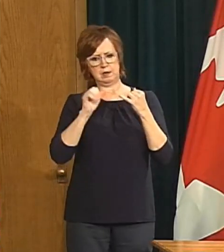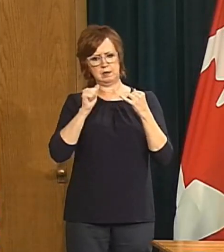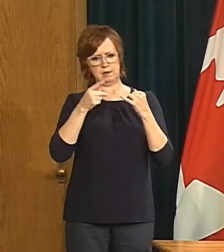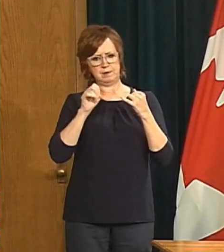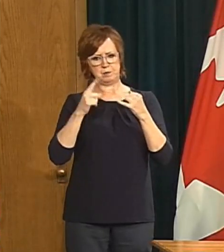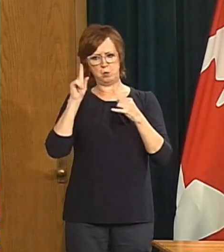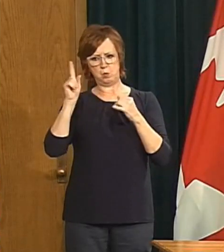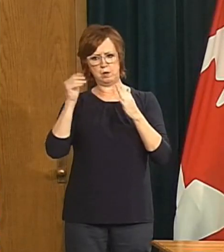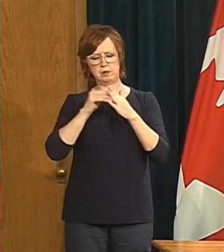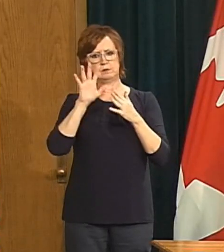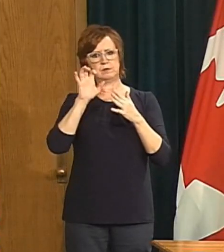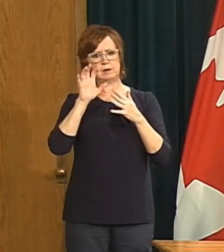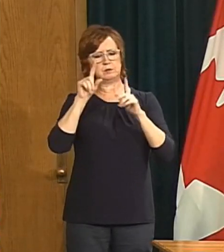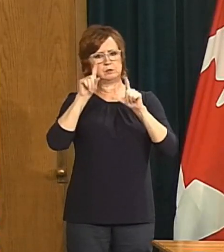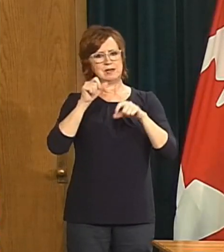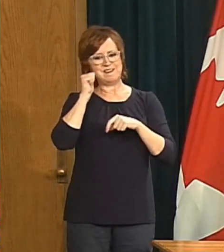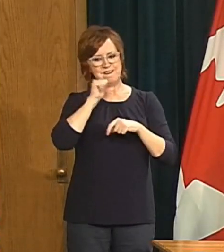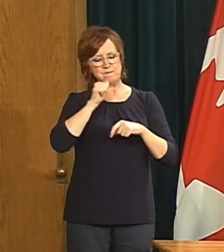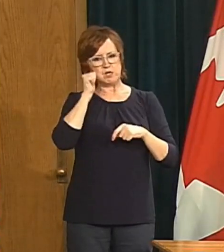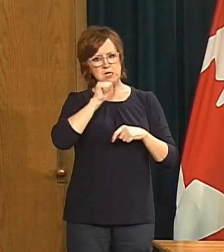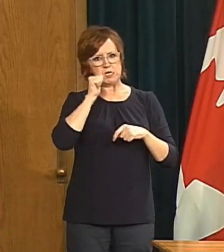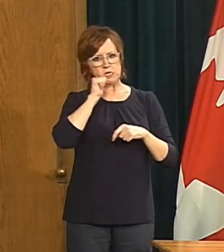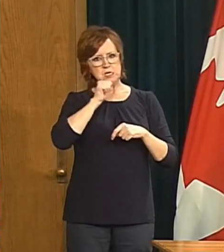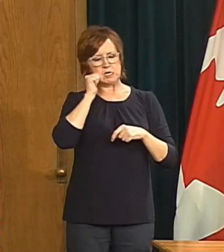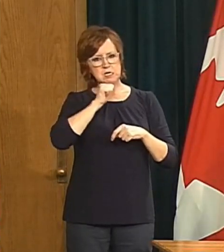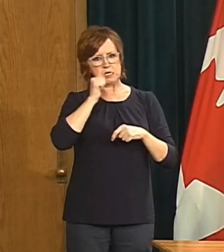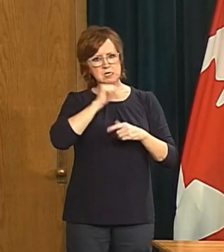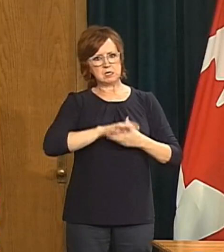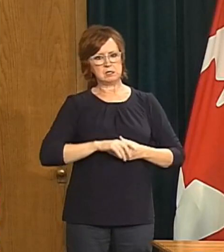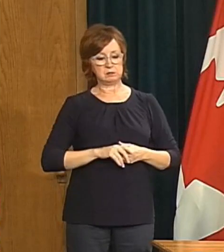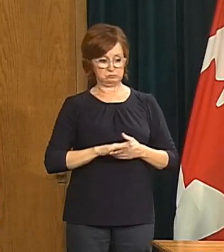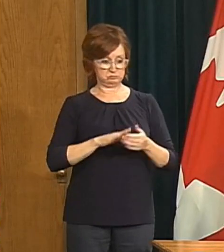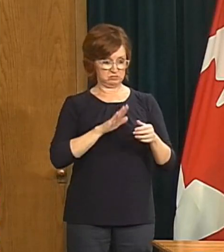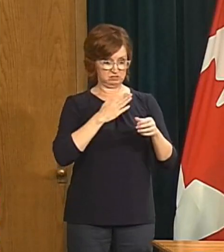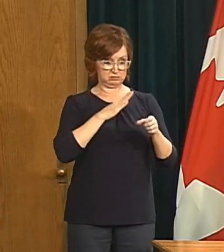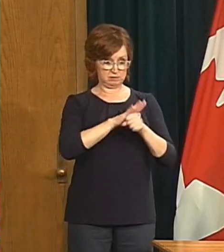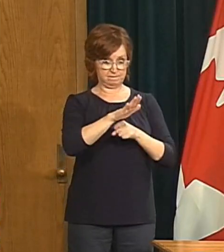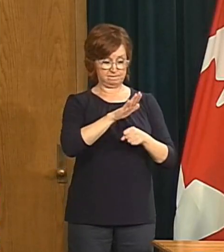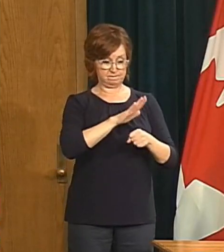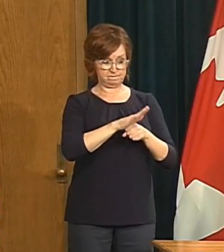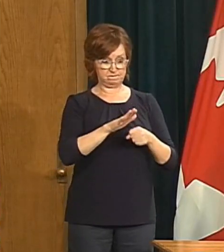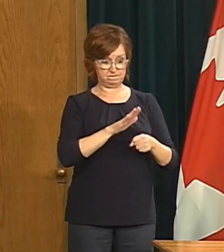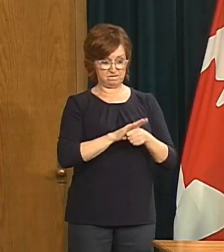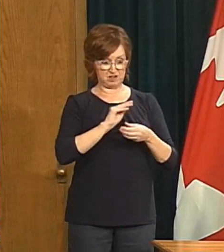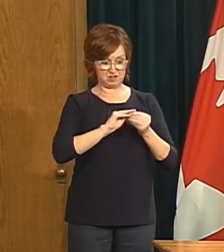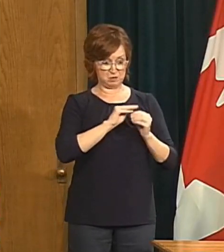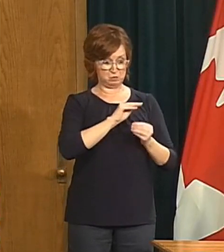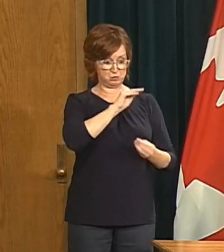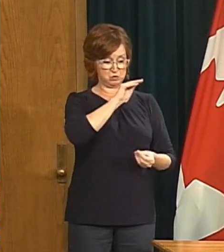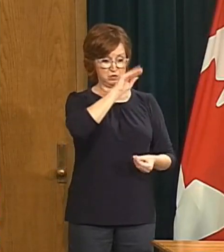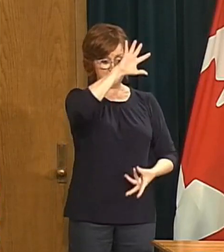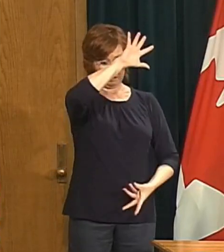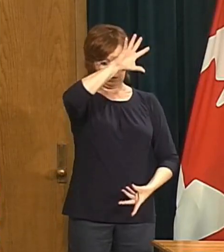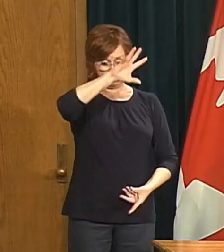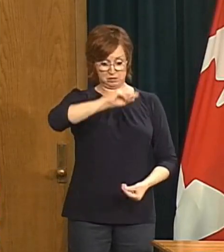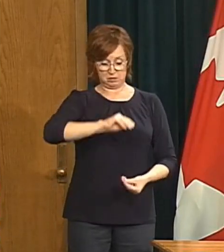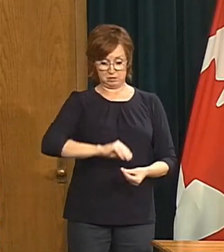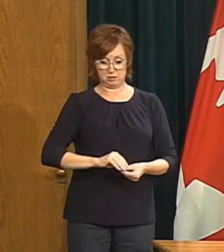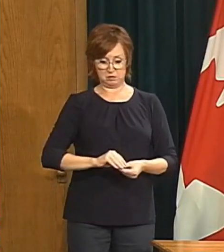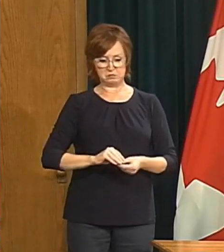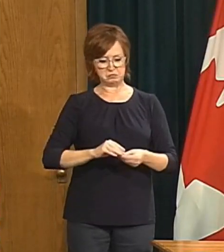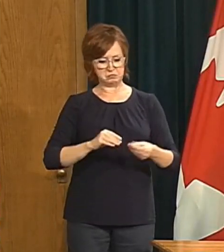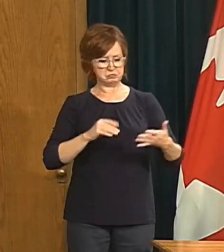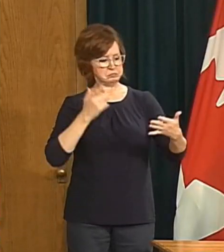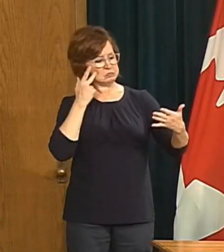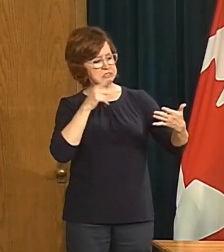day. I'm just wondering, is that going to be enough to get the kind of data you're going to need to know whether you can open up the economy, or are you